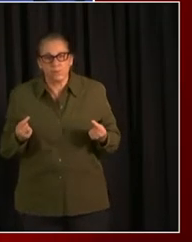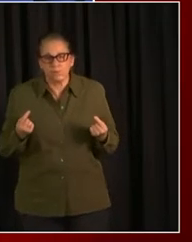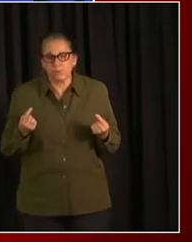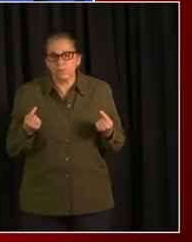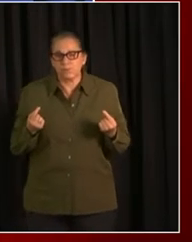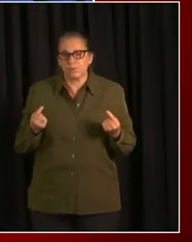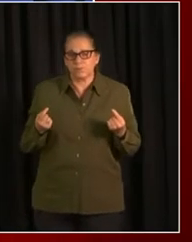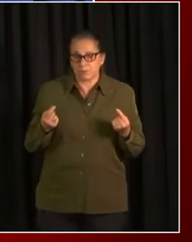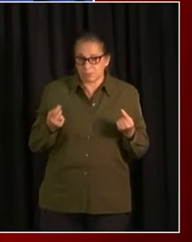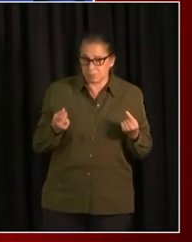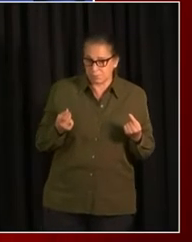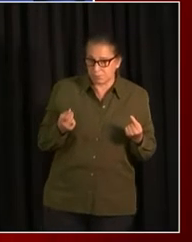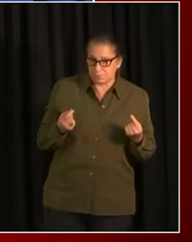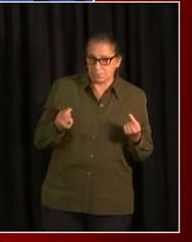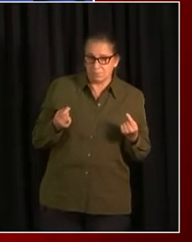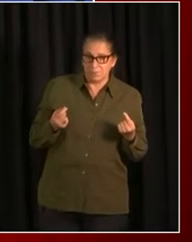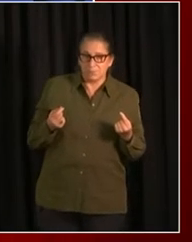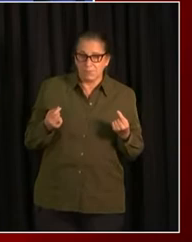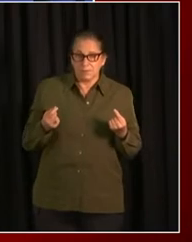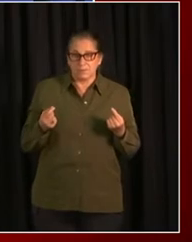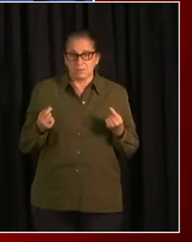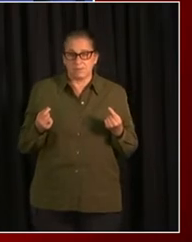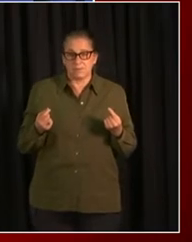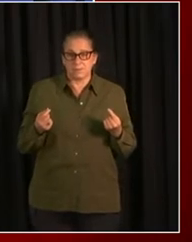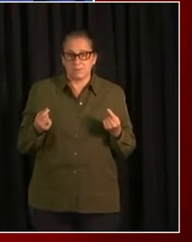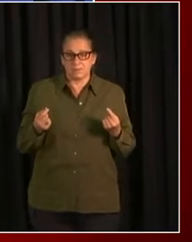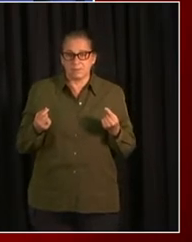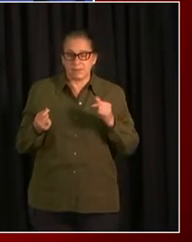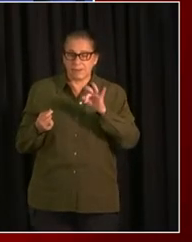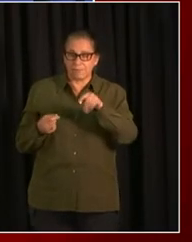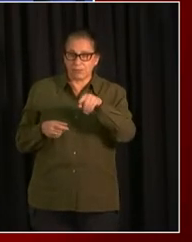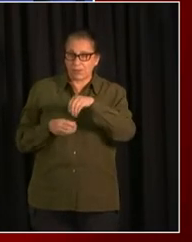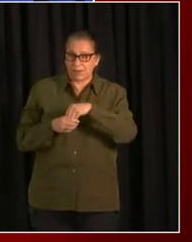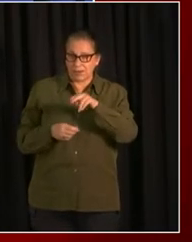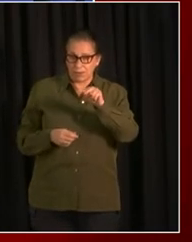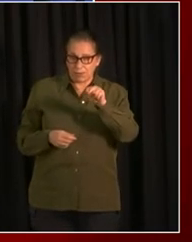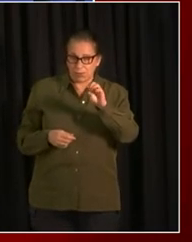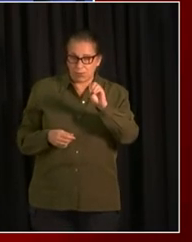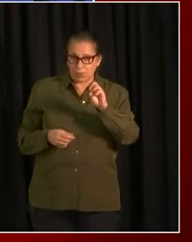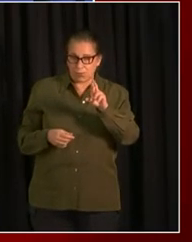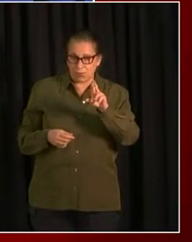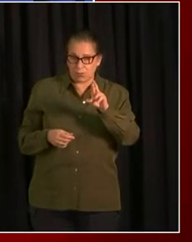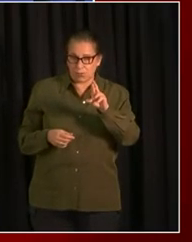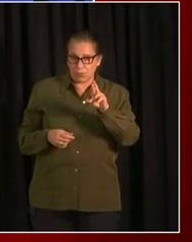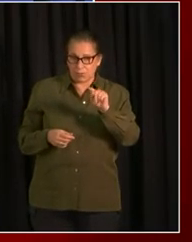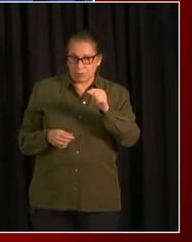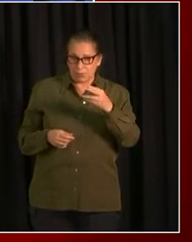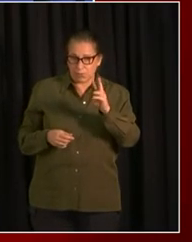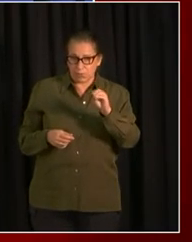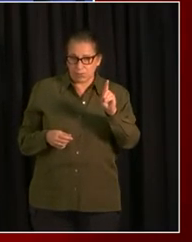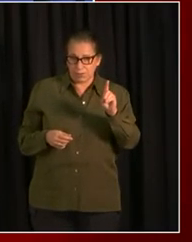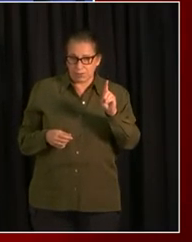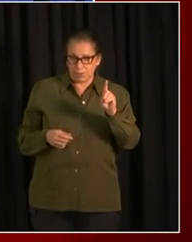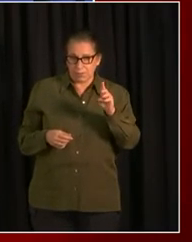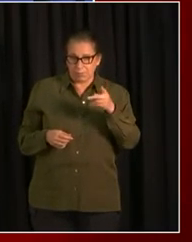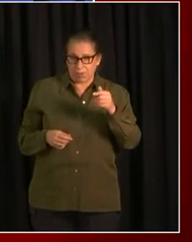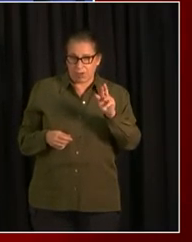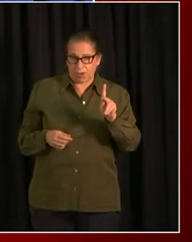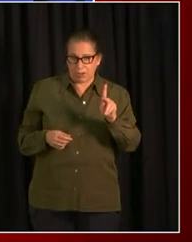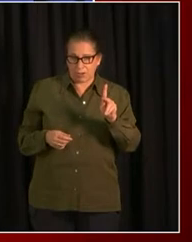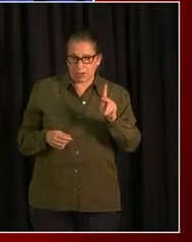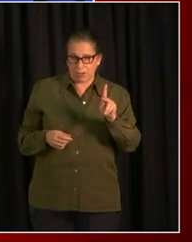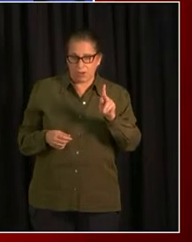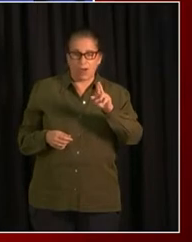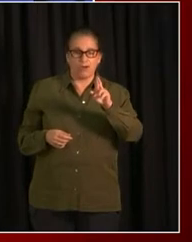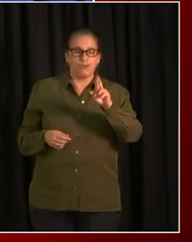is if you are in Riggs Park or Edgewood and received our flyers, please fill out the damage that has been done. It will help